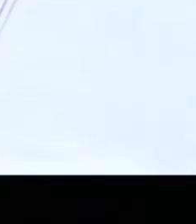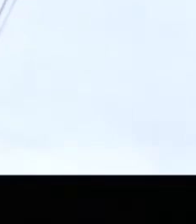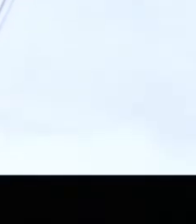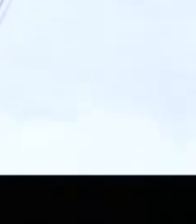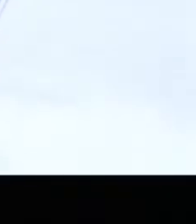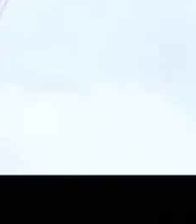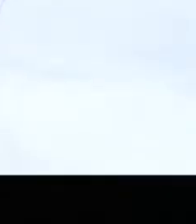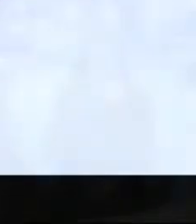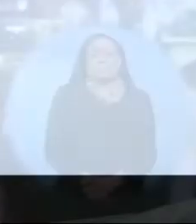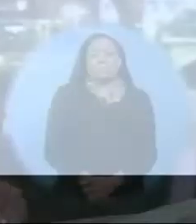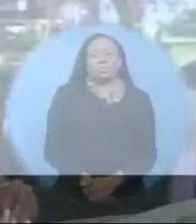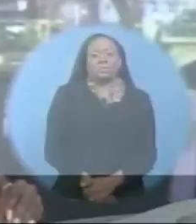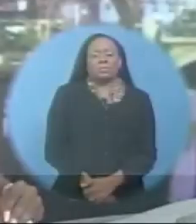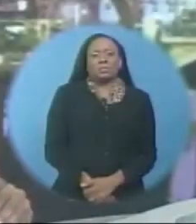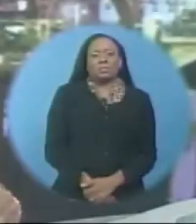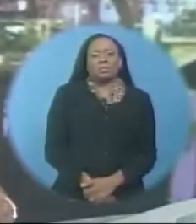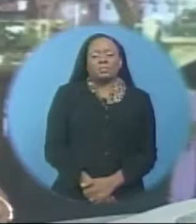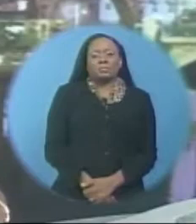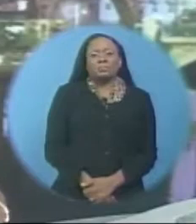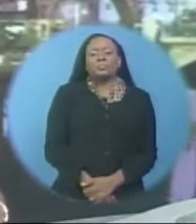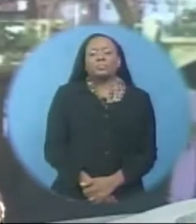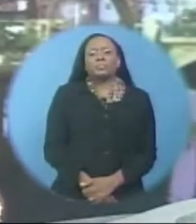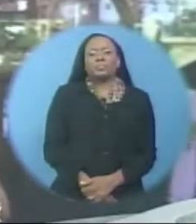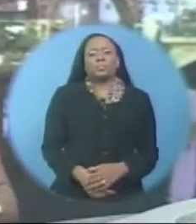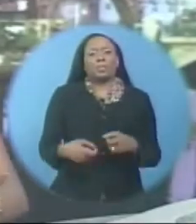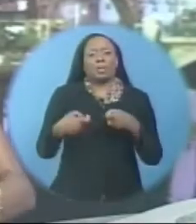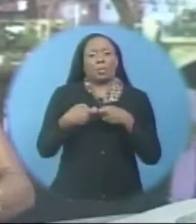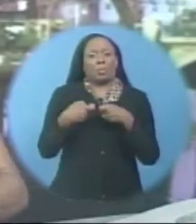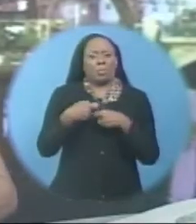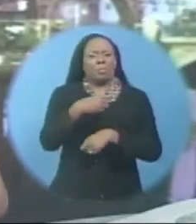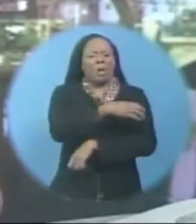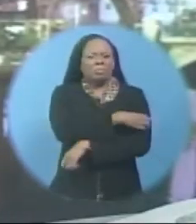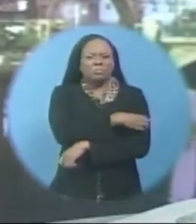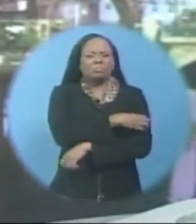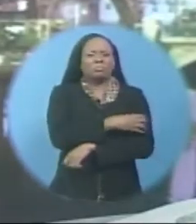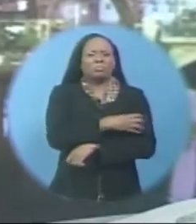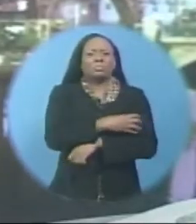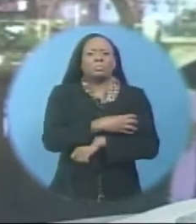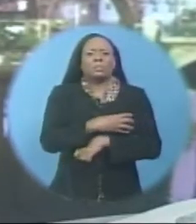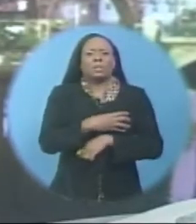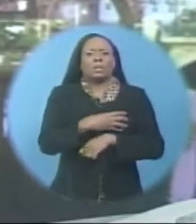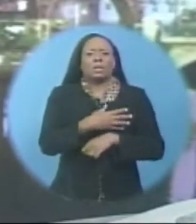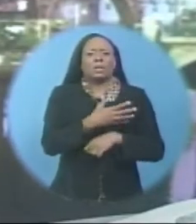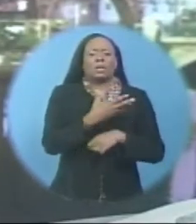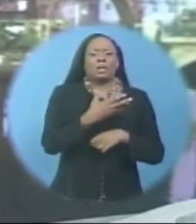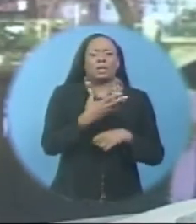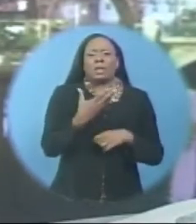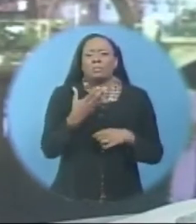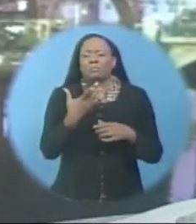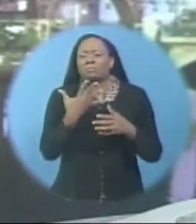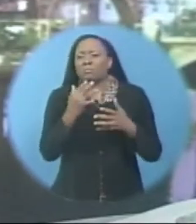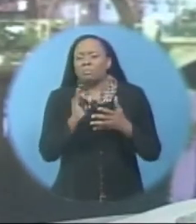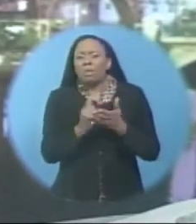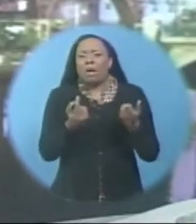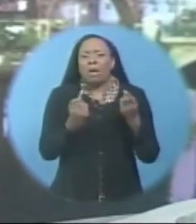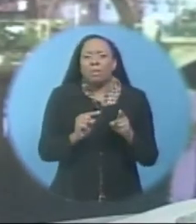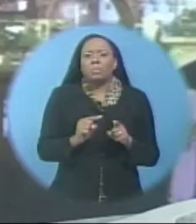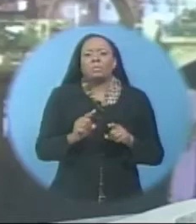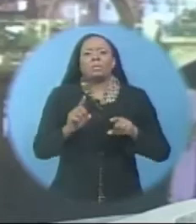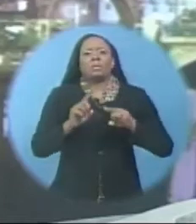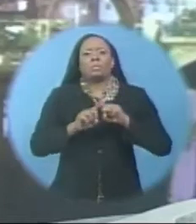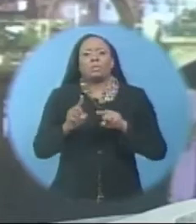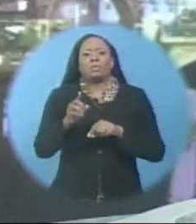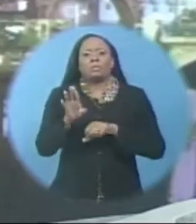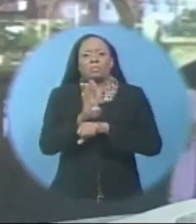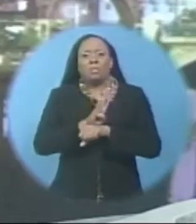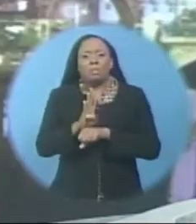the outage was still unknown. Well, power outages and not a shutdown by the Barbados Water Authority